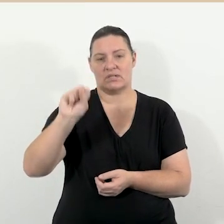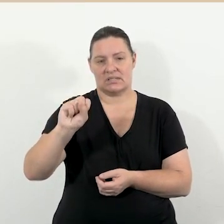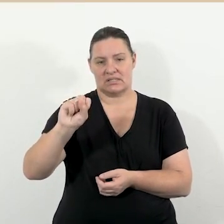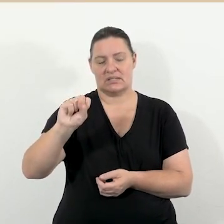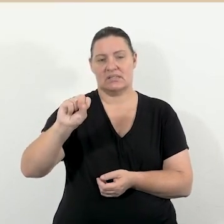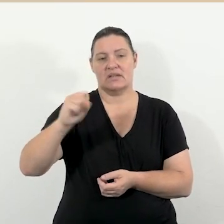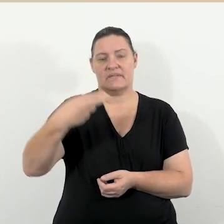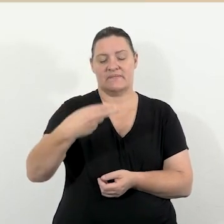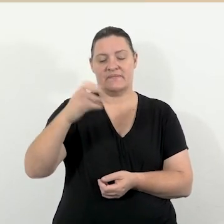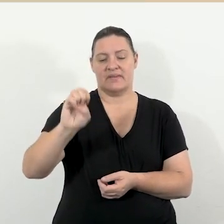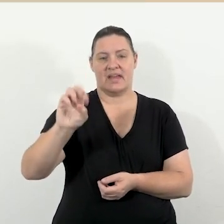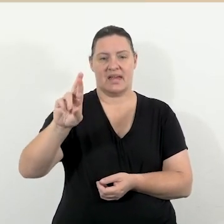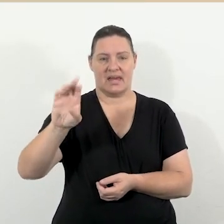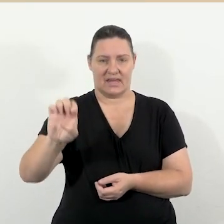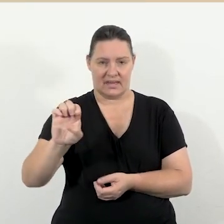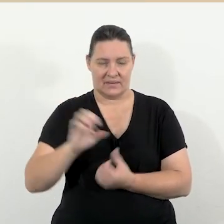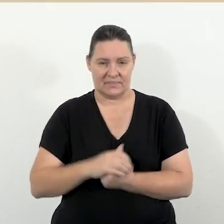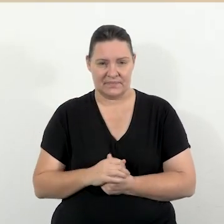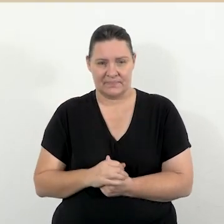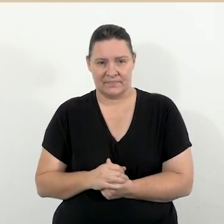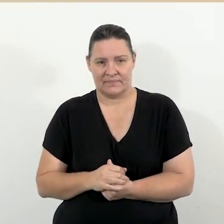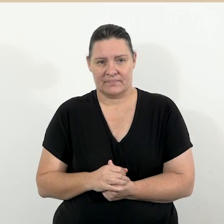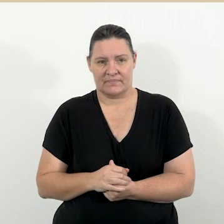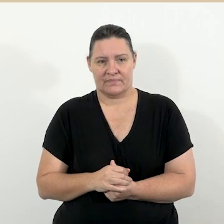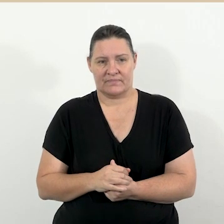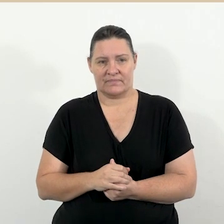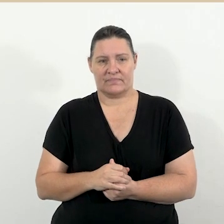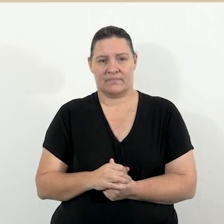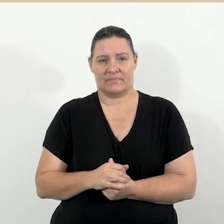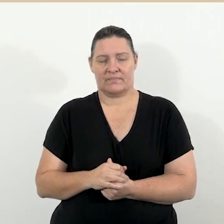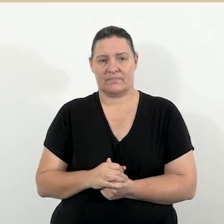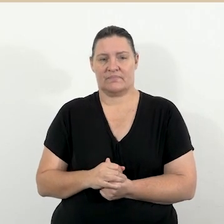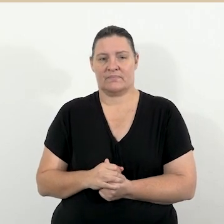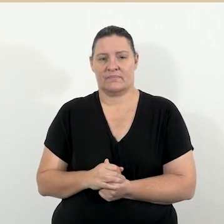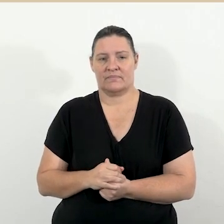B, excuse me with that, point B would be our